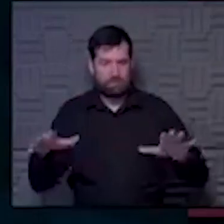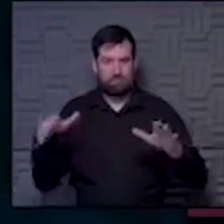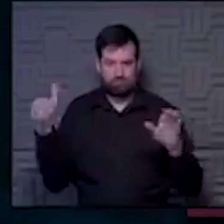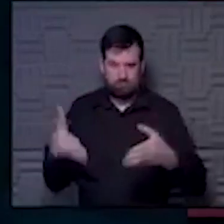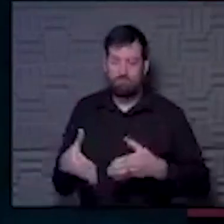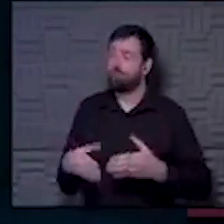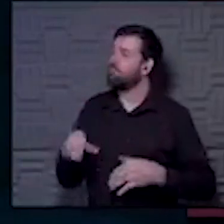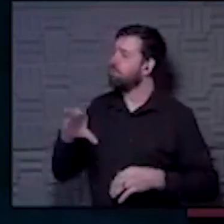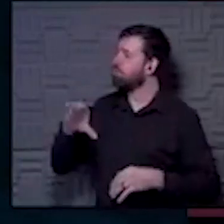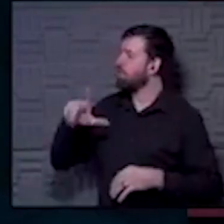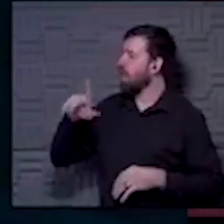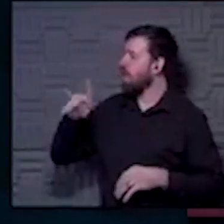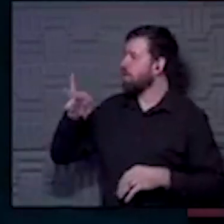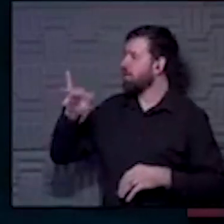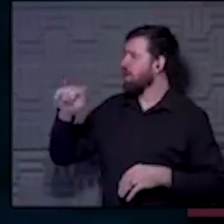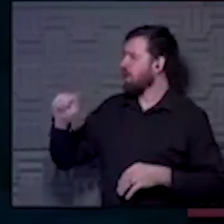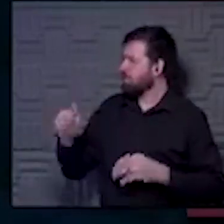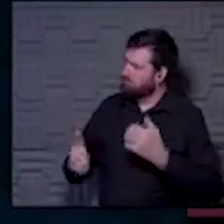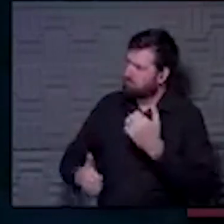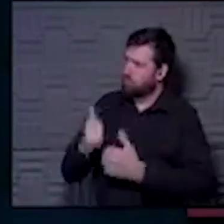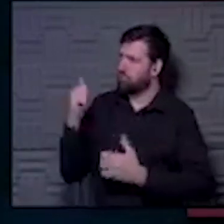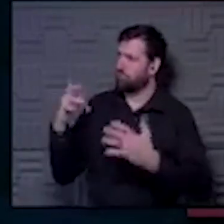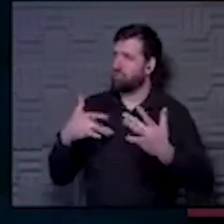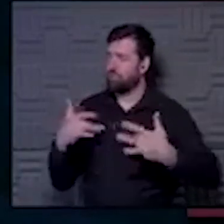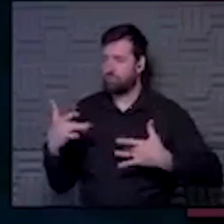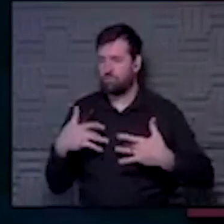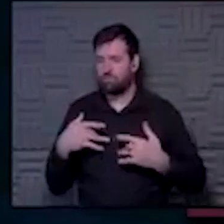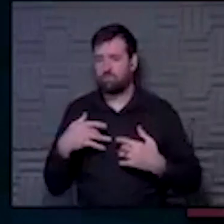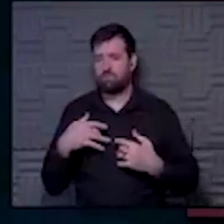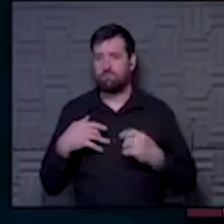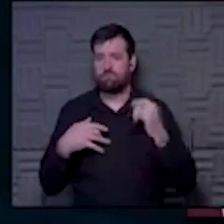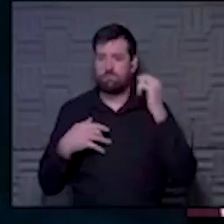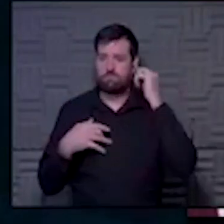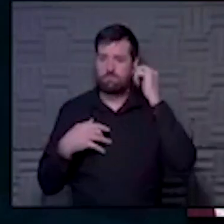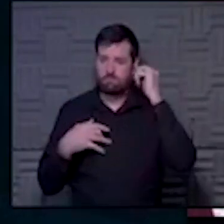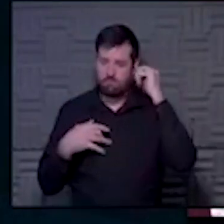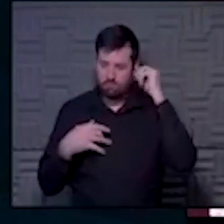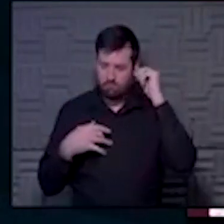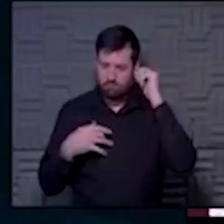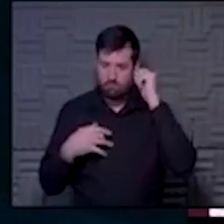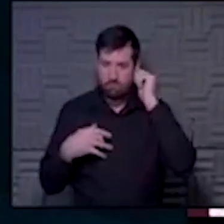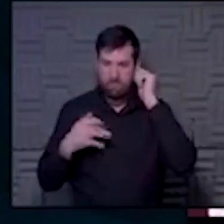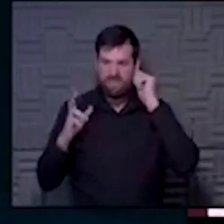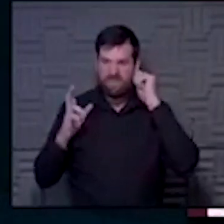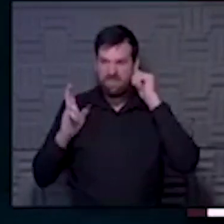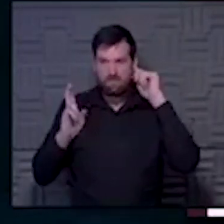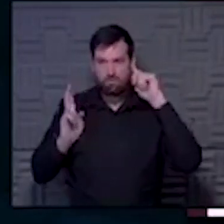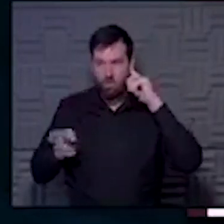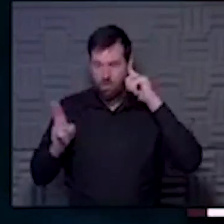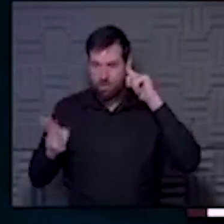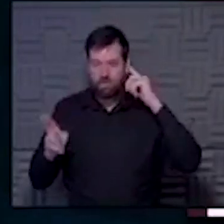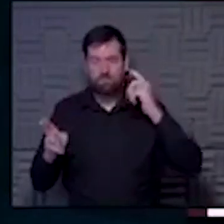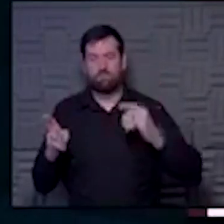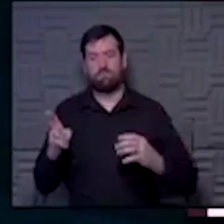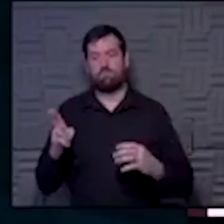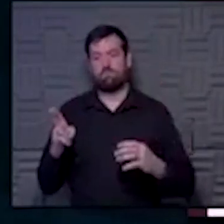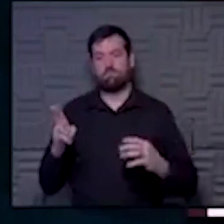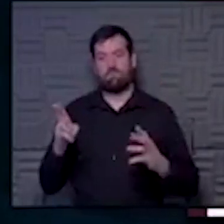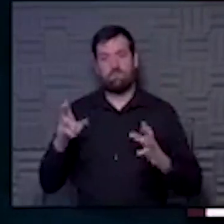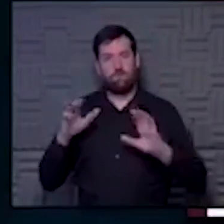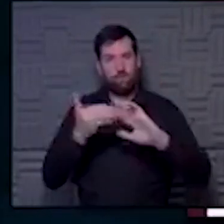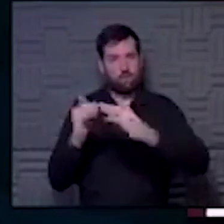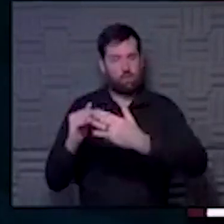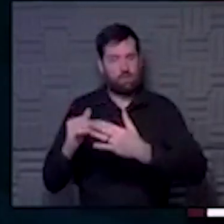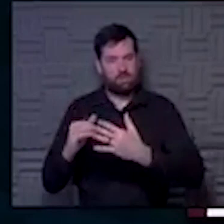Claudia, one of the things we're most concerned about, I think, is that historically in communities of color, there has been a greater reluctance because